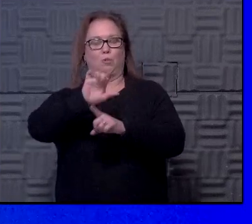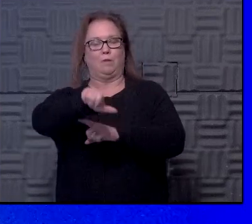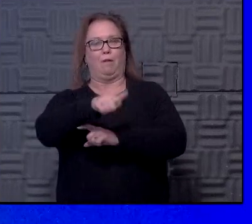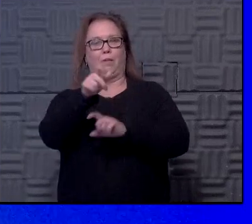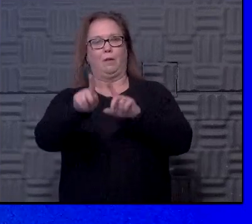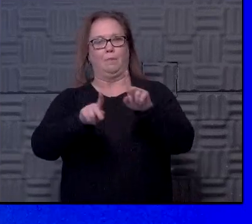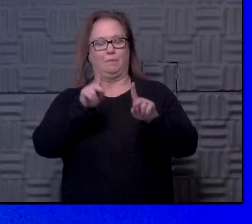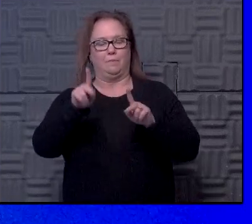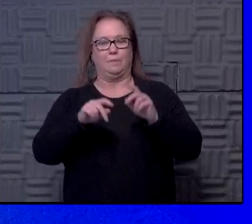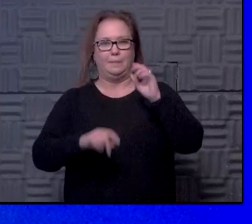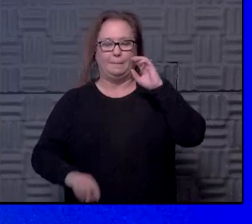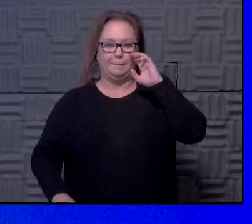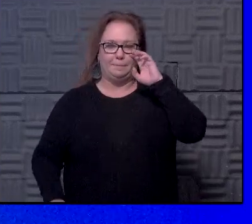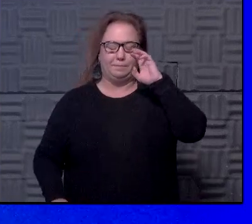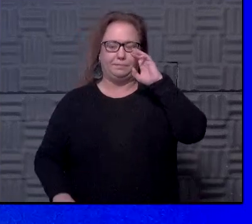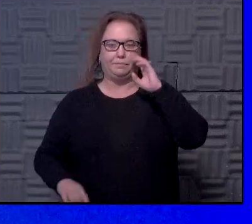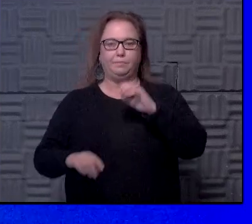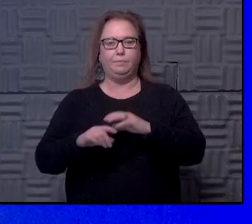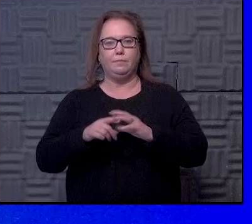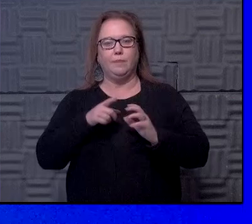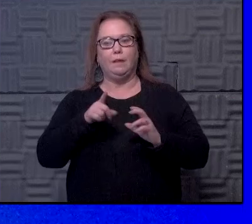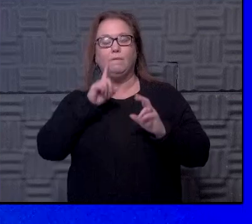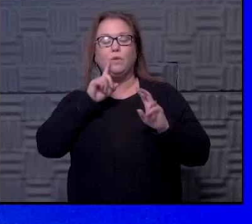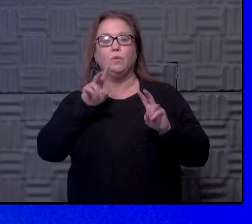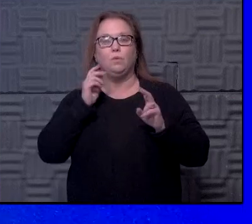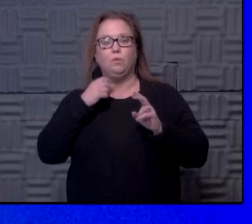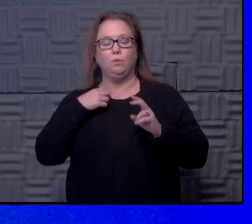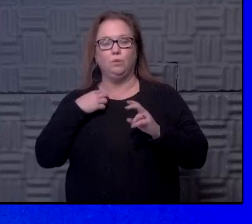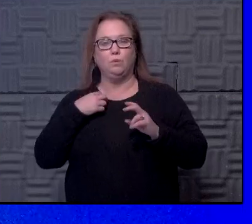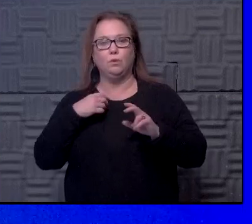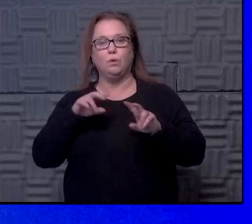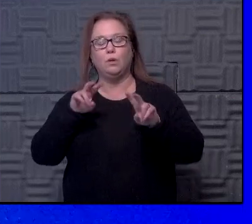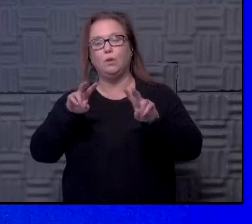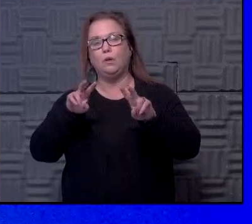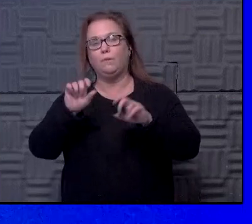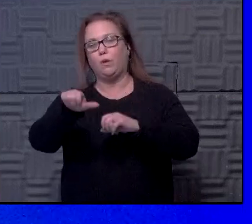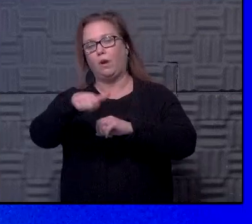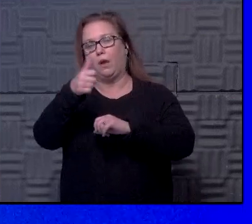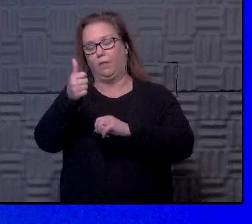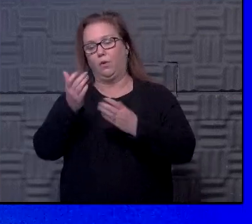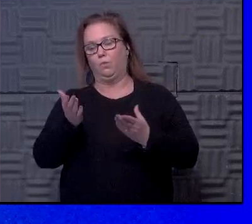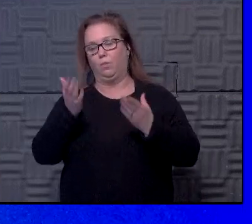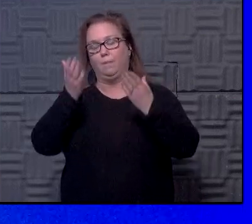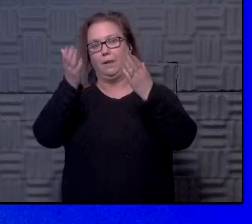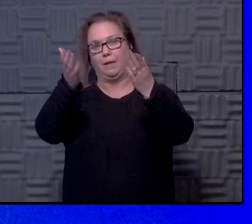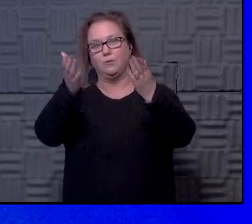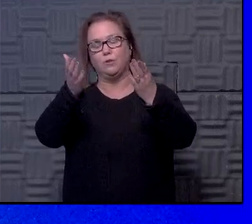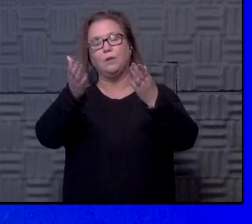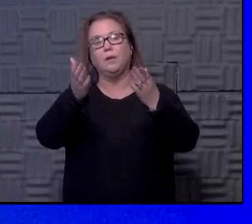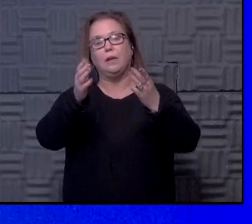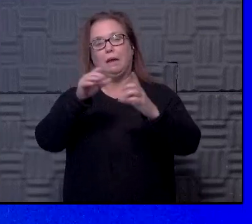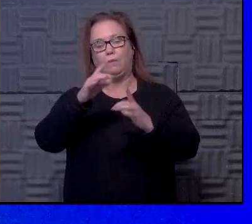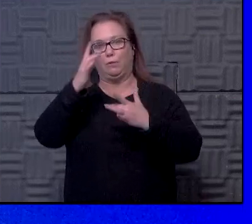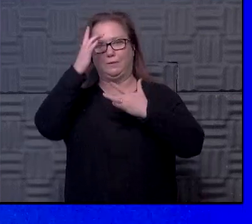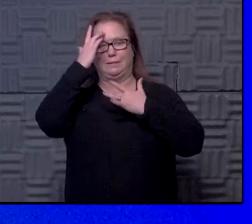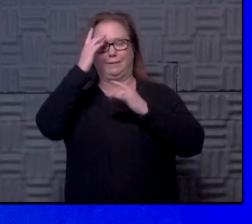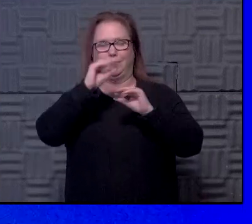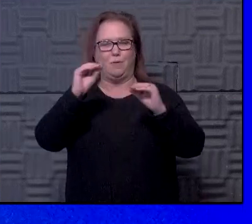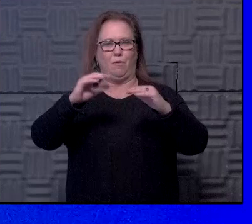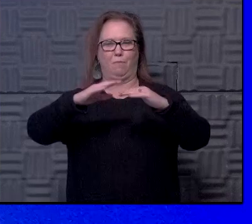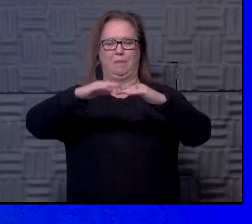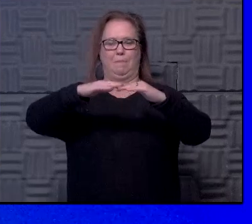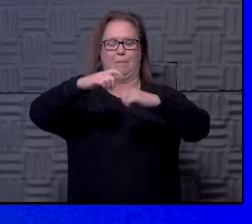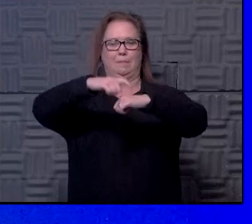others to that illness. But if you look further down in some of the recommendations, even if you're infected, there really is no